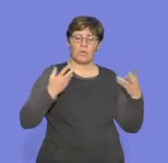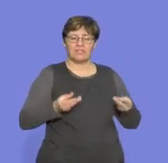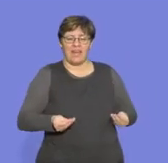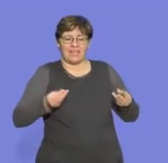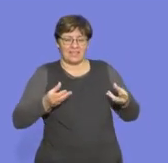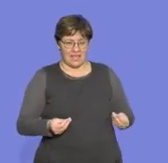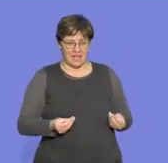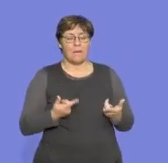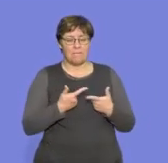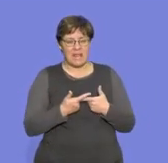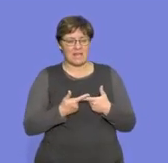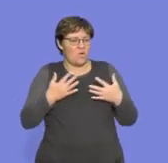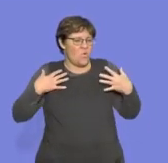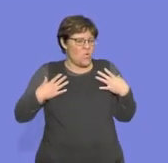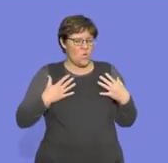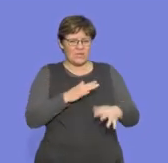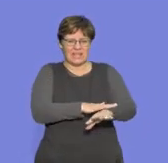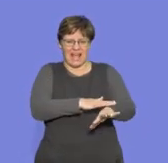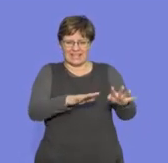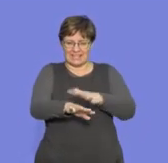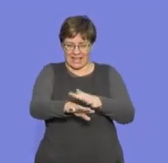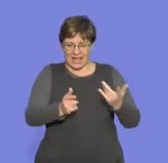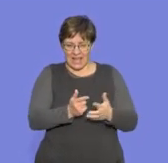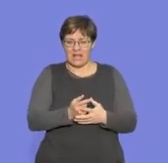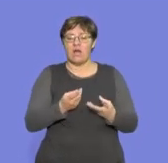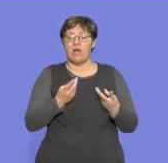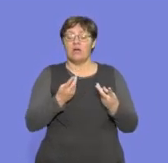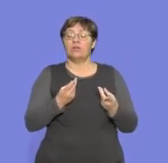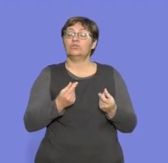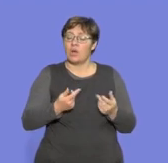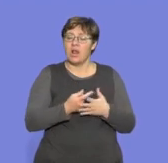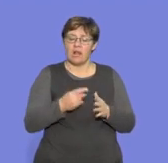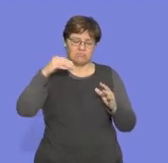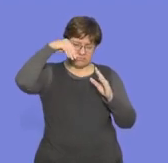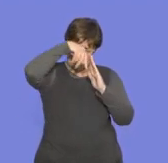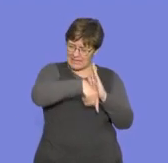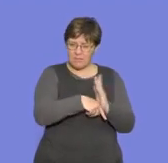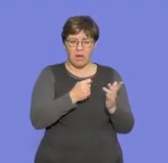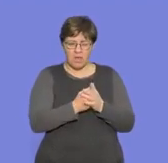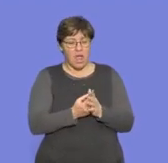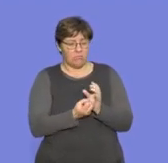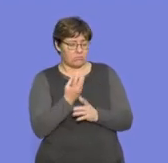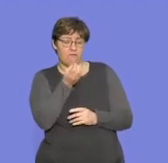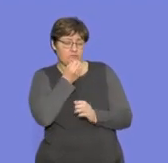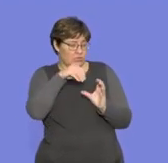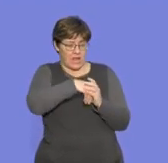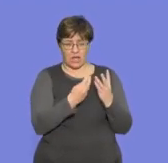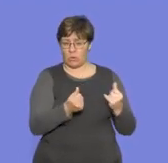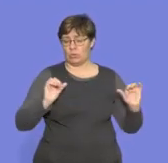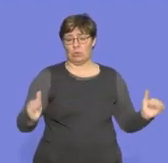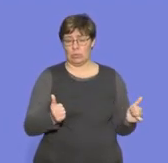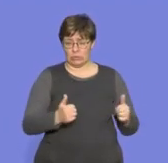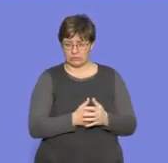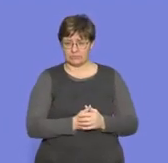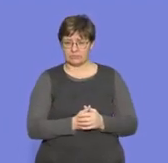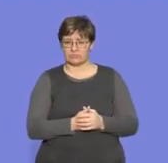is often deep very humid, and very fertile. And the soil is deep so and we very have fertile. Plants that are found at the Otinigua So we have yellowwood trees. plants that are found at the Otinigua